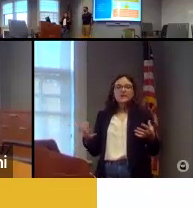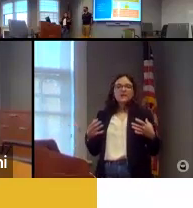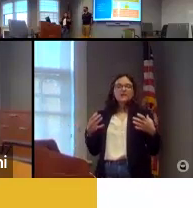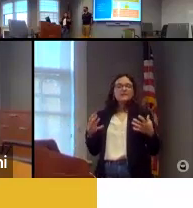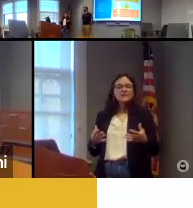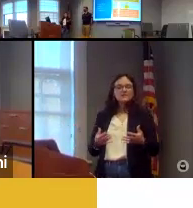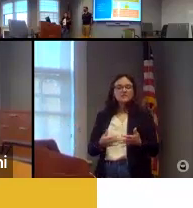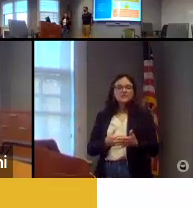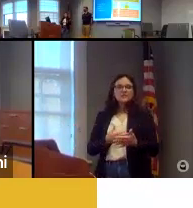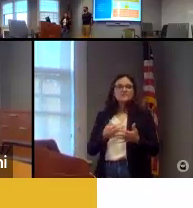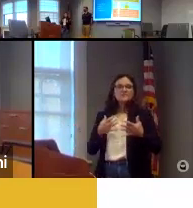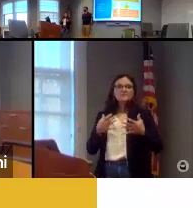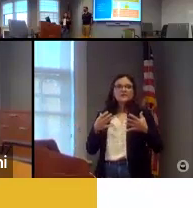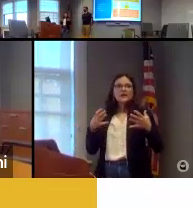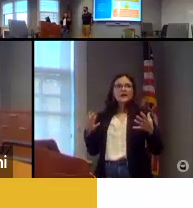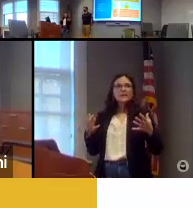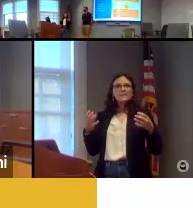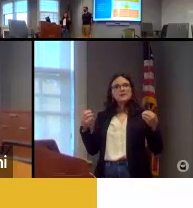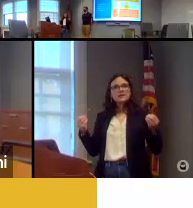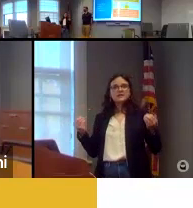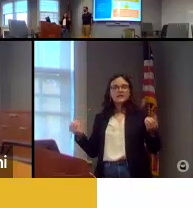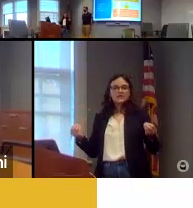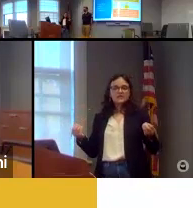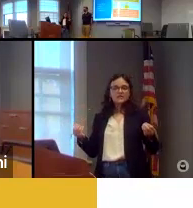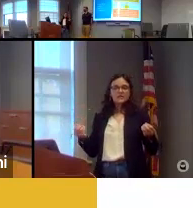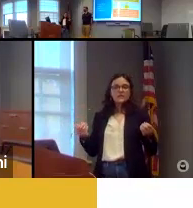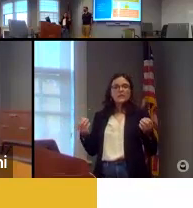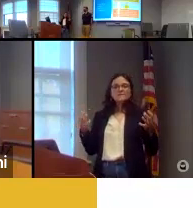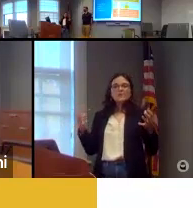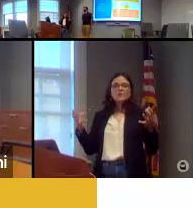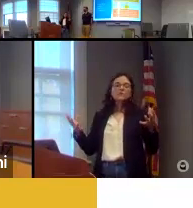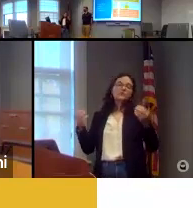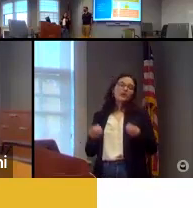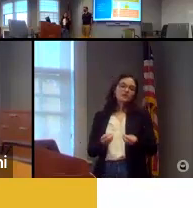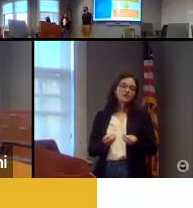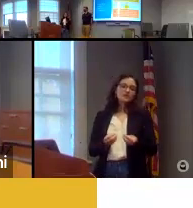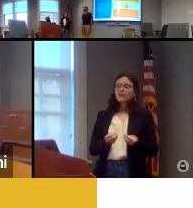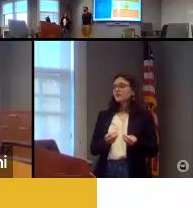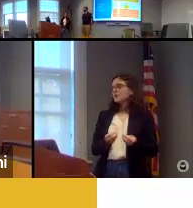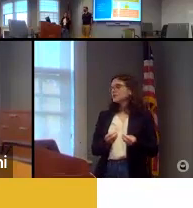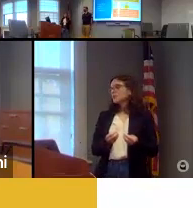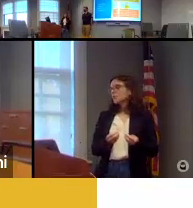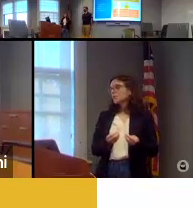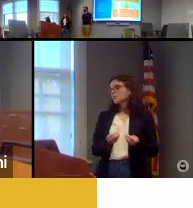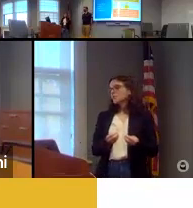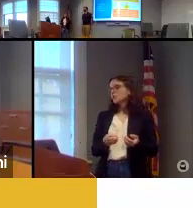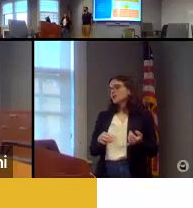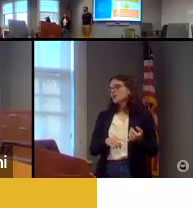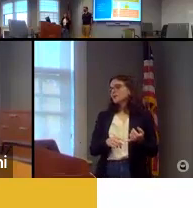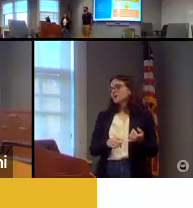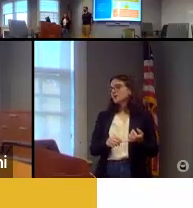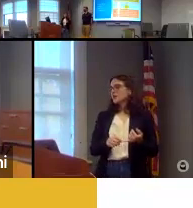functionally intelligence collecting agencies for cultural heritage. So each report